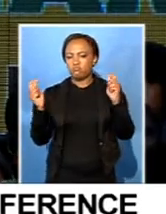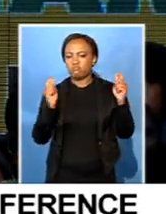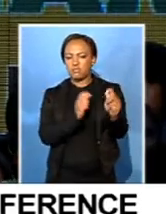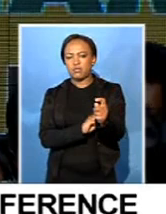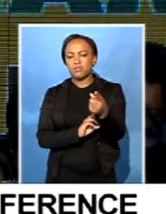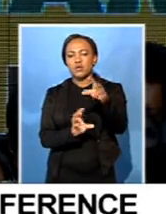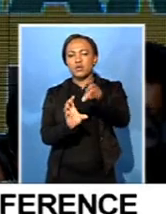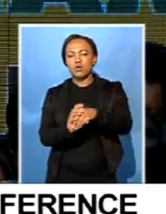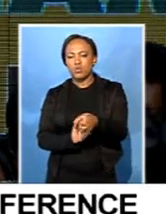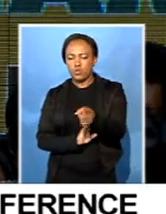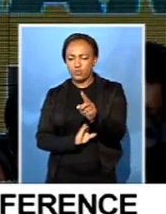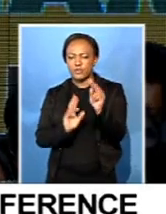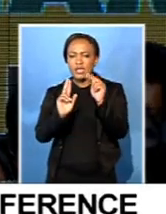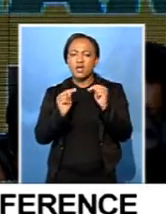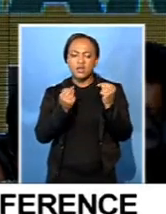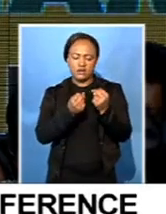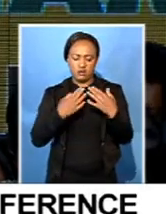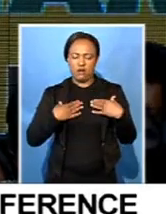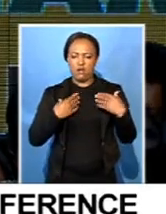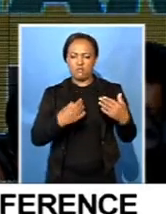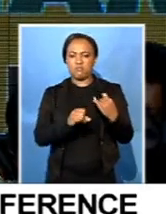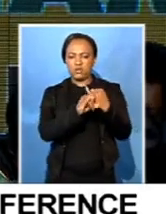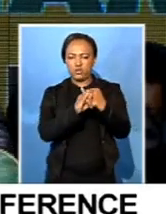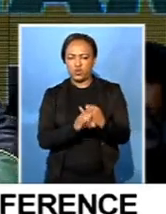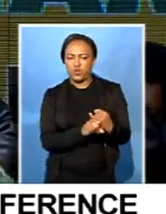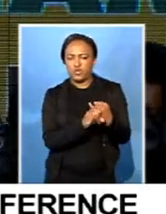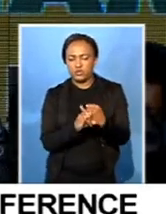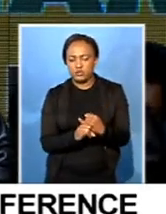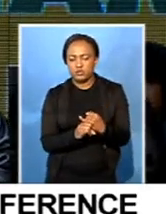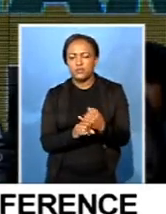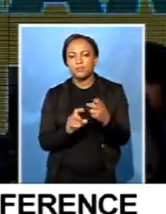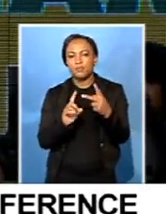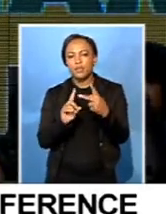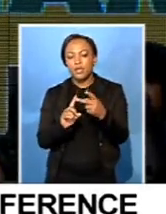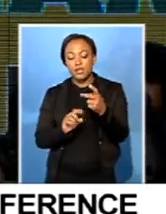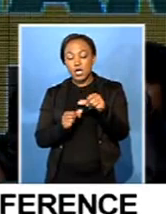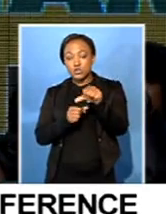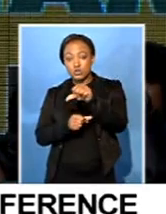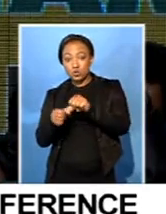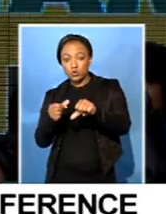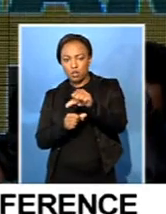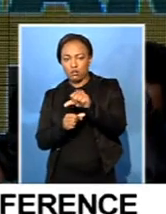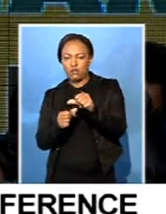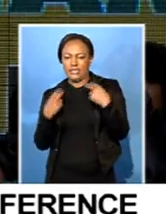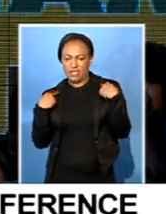include National Health Insurance and the Comprehensive Social Security.